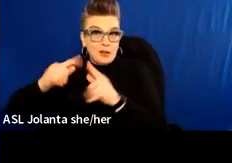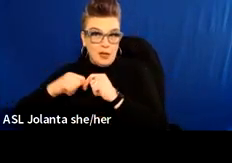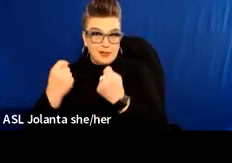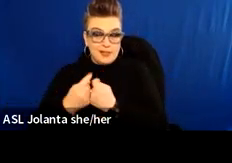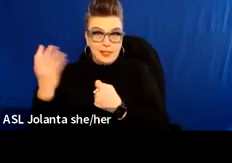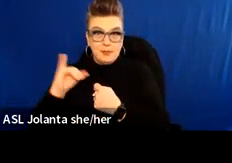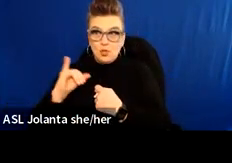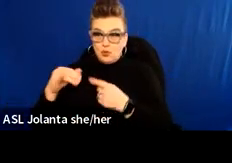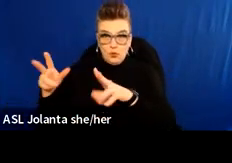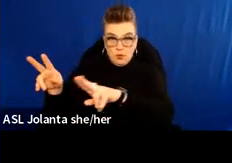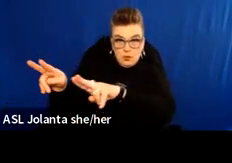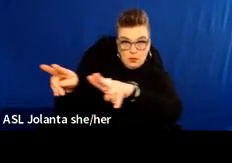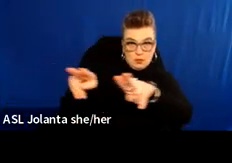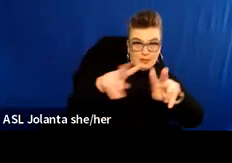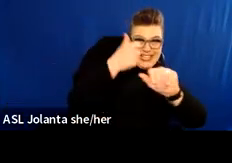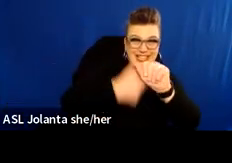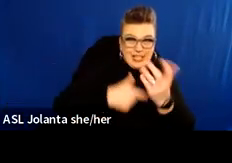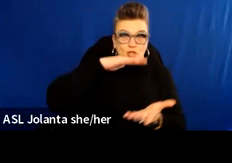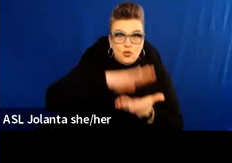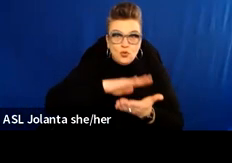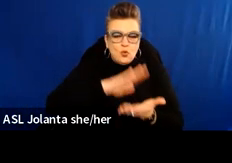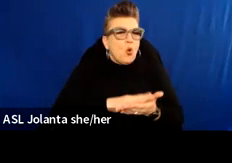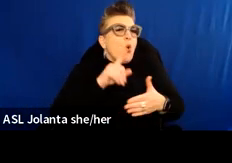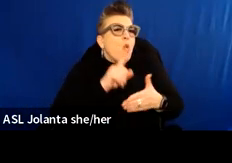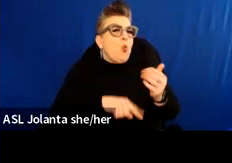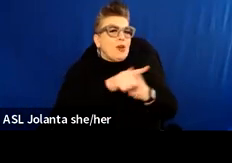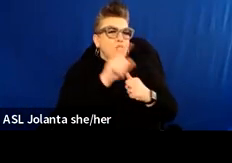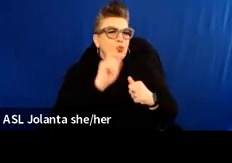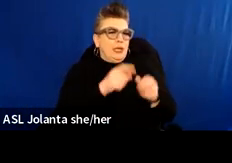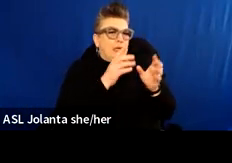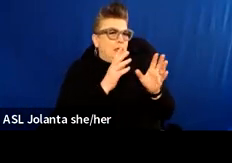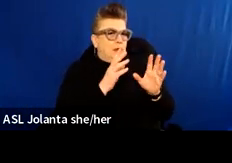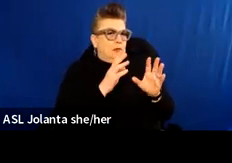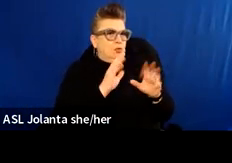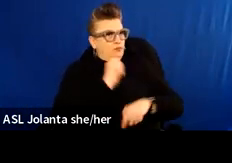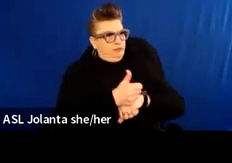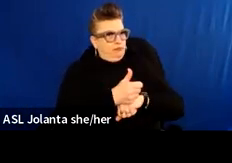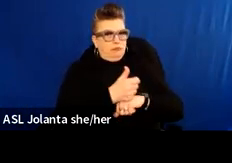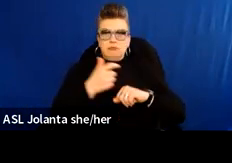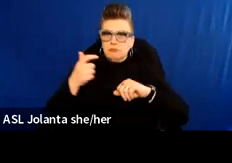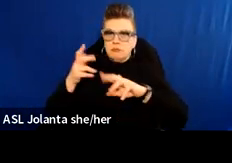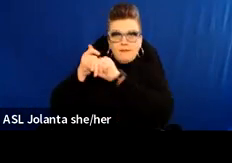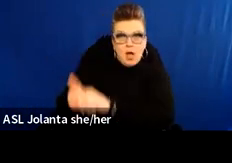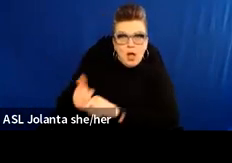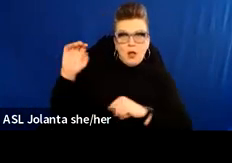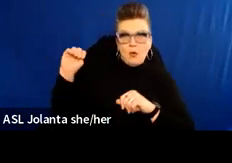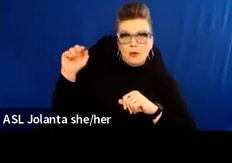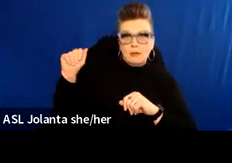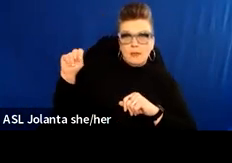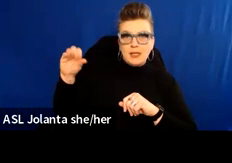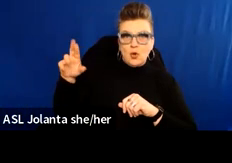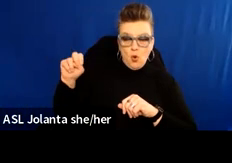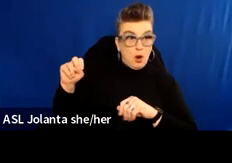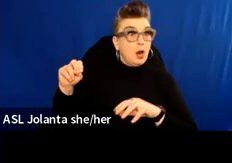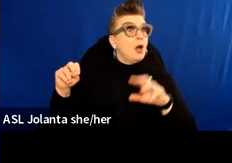um school individually and what they needed to be able to implement the mass core and then we've funded it in next year's